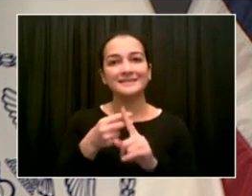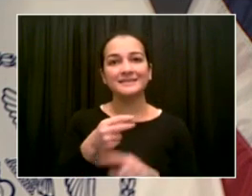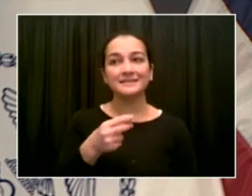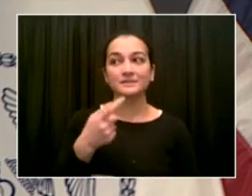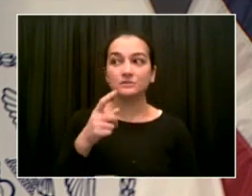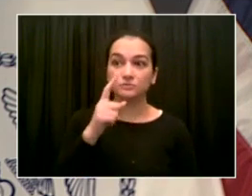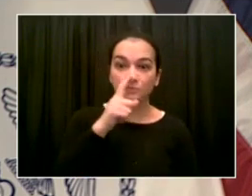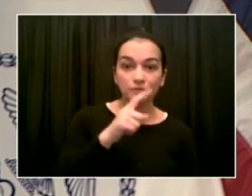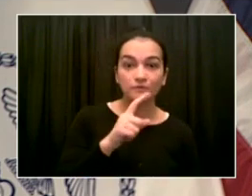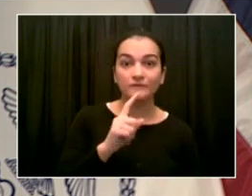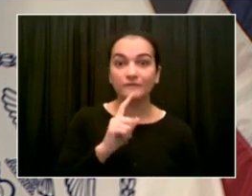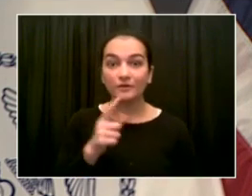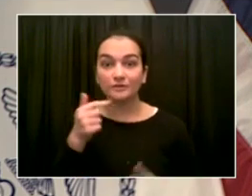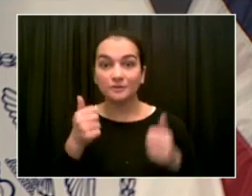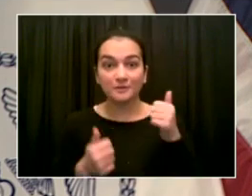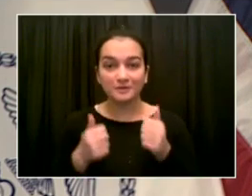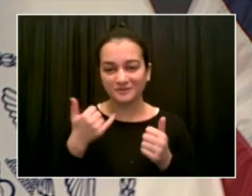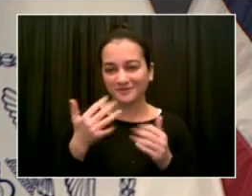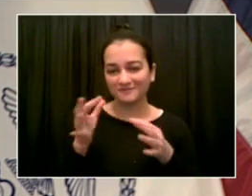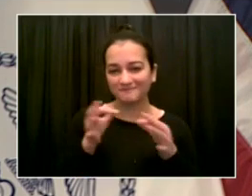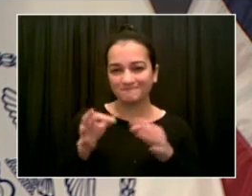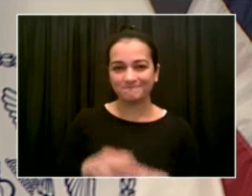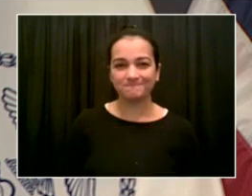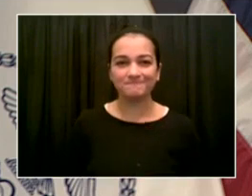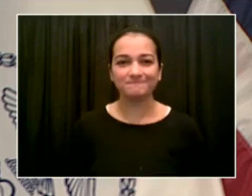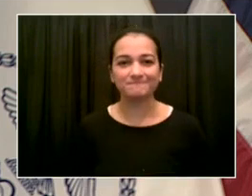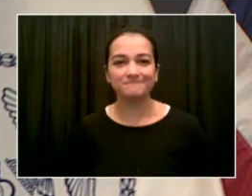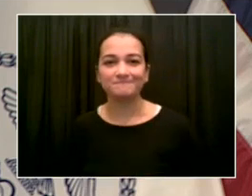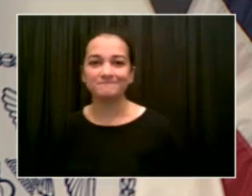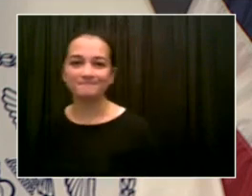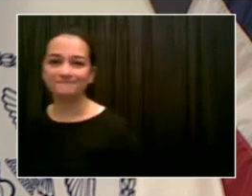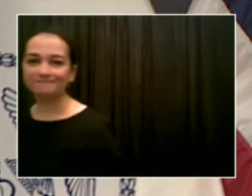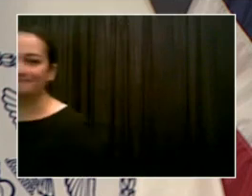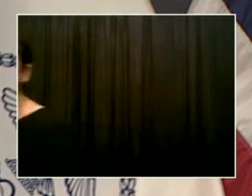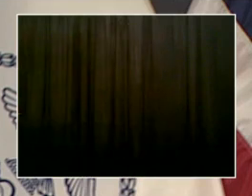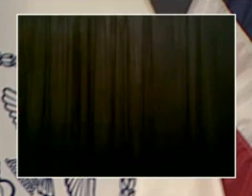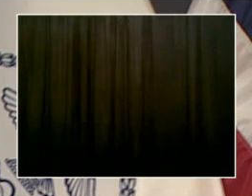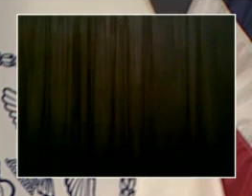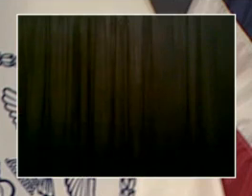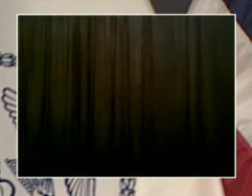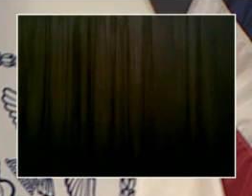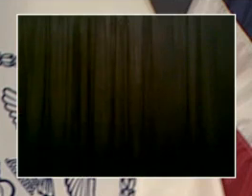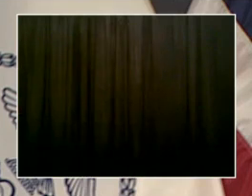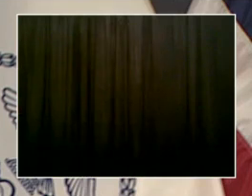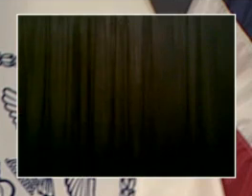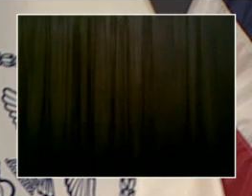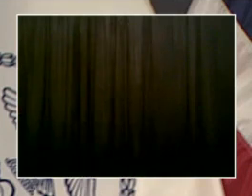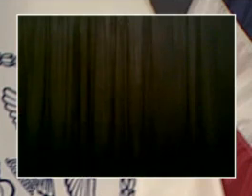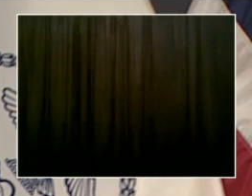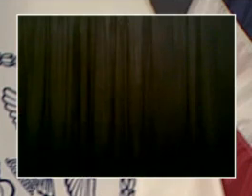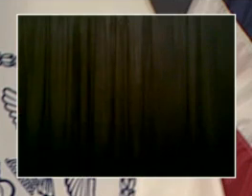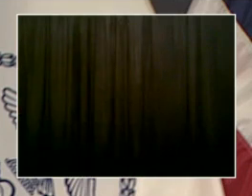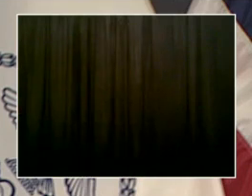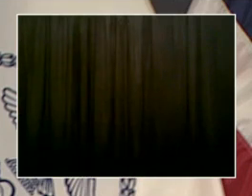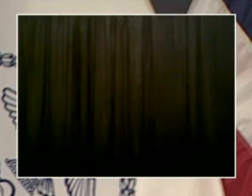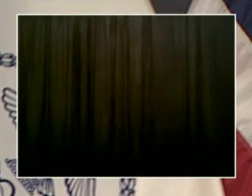Estamos combatiendo los mitos sobre la vacuna de COVID con hechos.